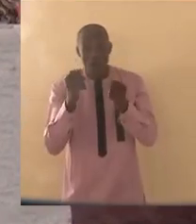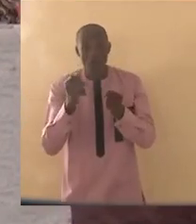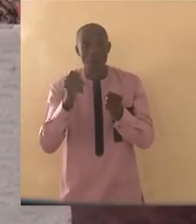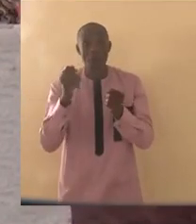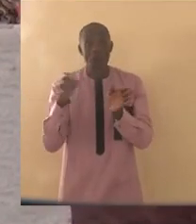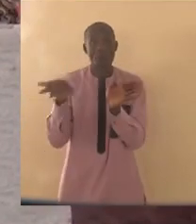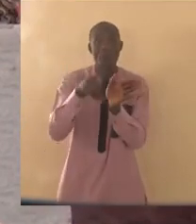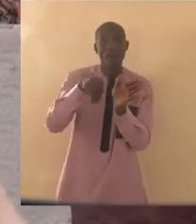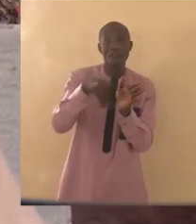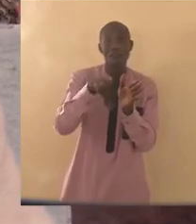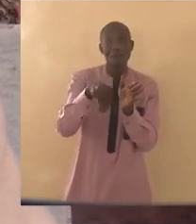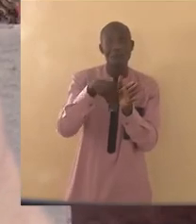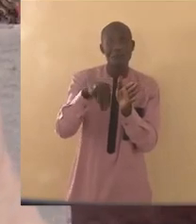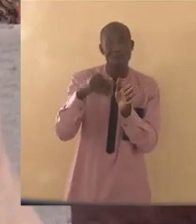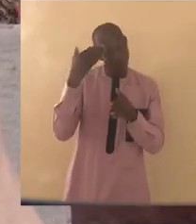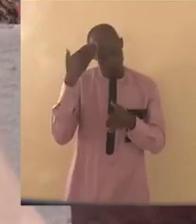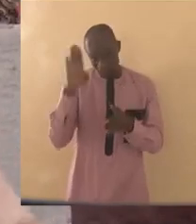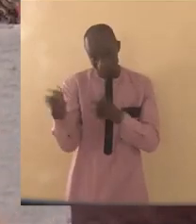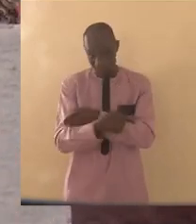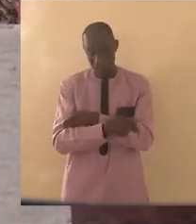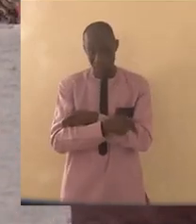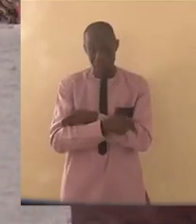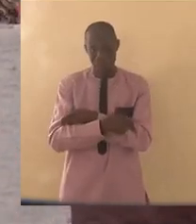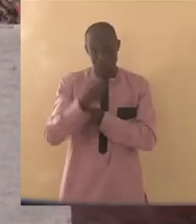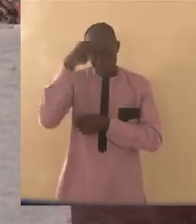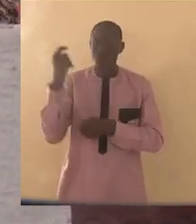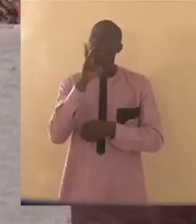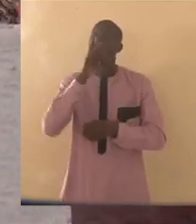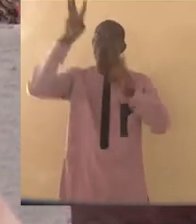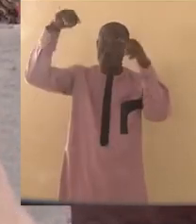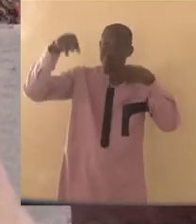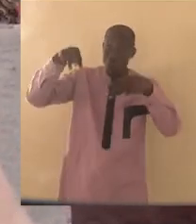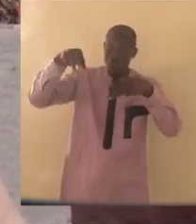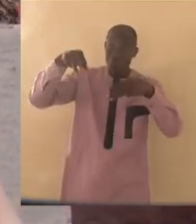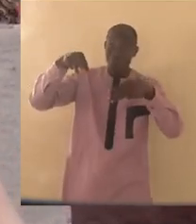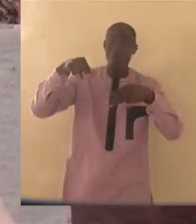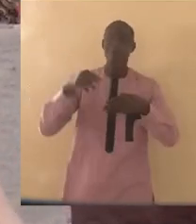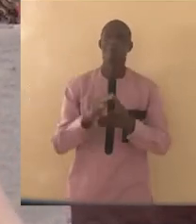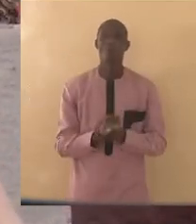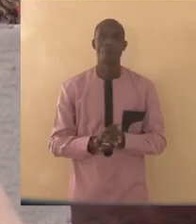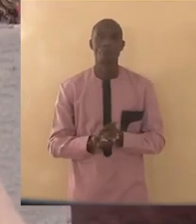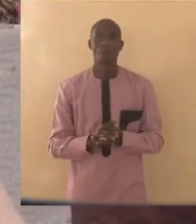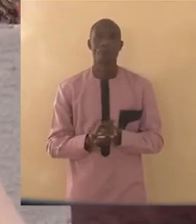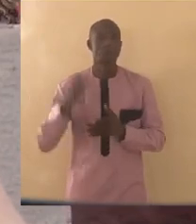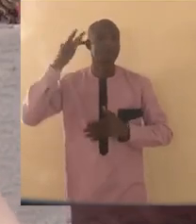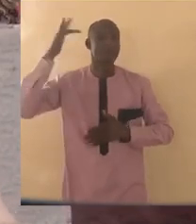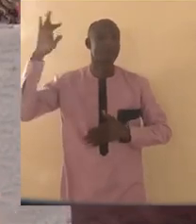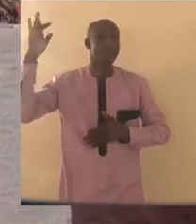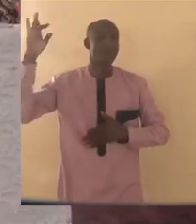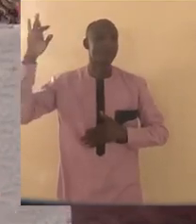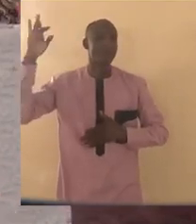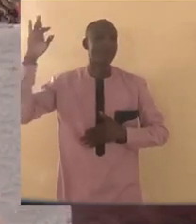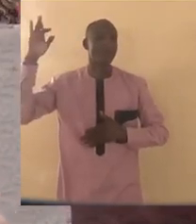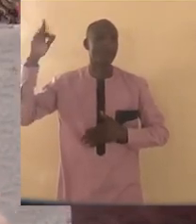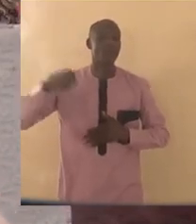bell, and these days, I don't know what happened. Is it because of the rainy season? These days, this sound of the prayer, we are in